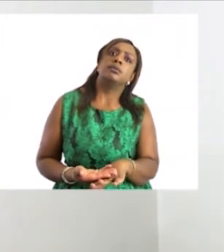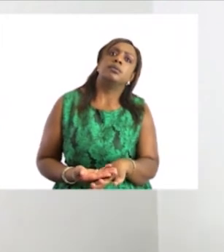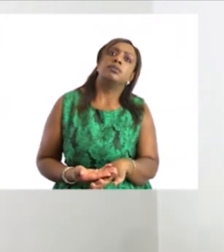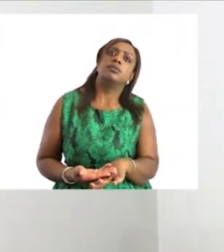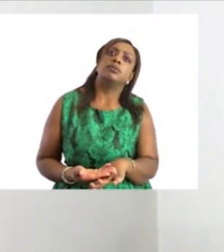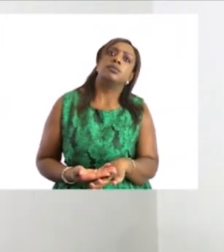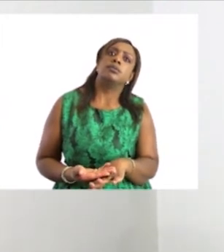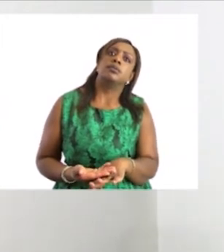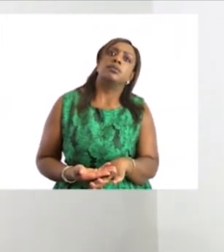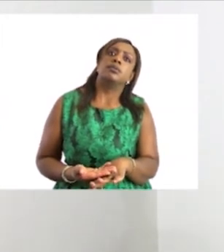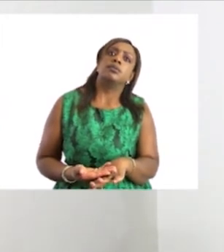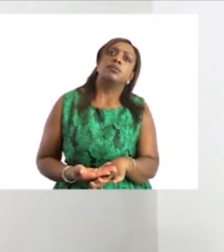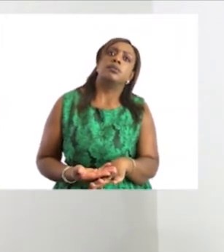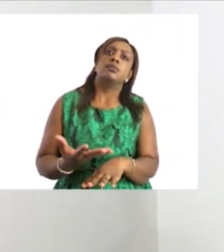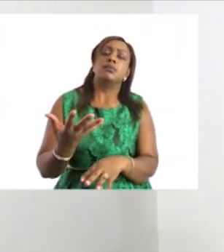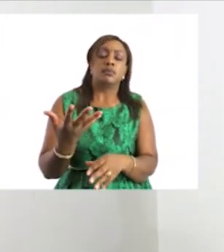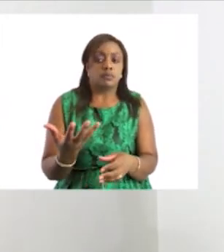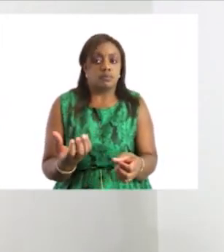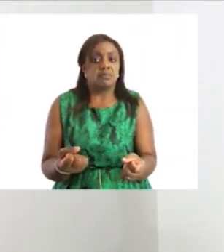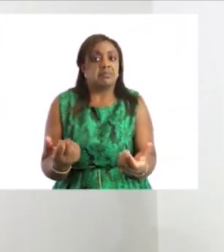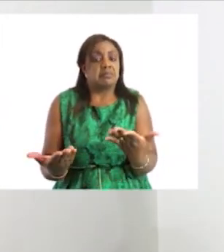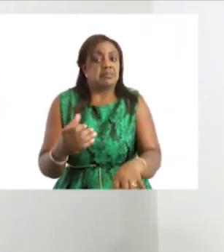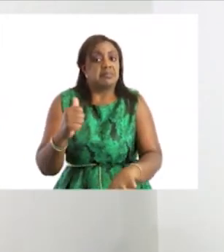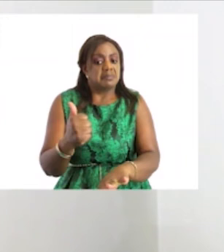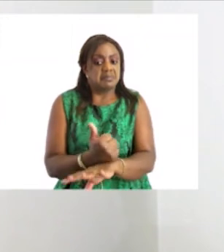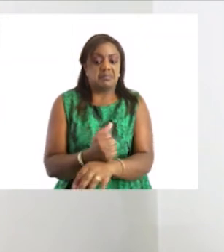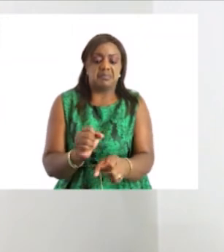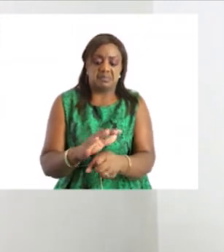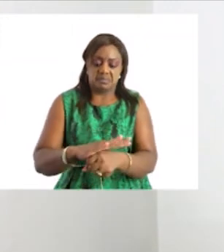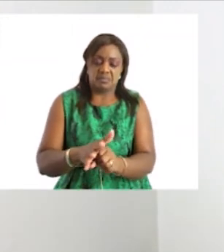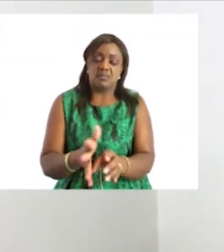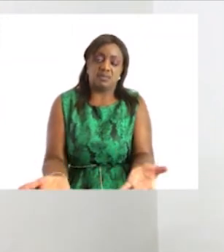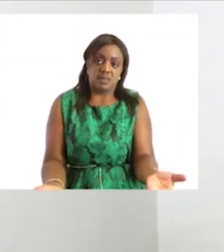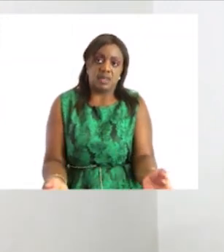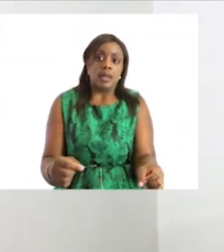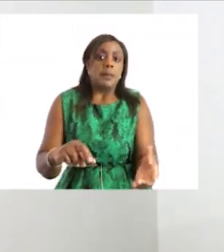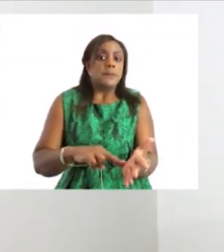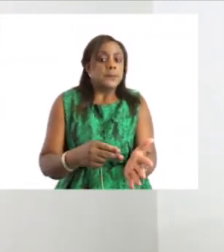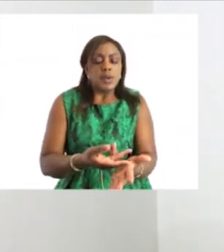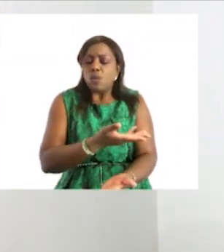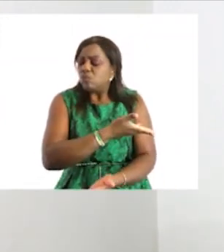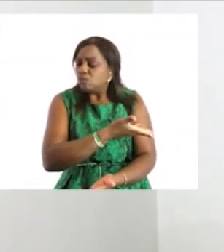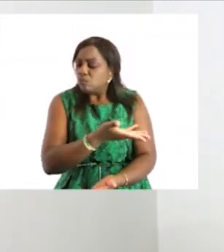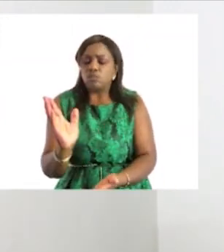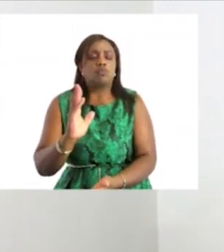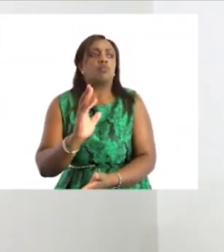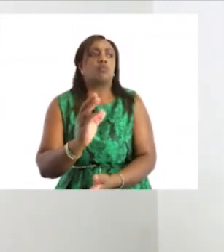let's say we get a vaccine for COVID right now, it means we will have to immunize from